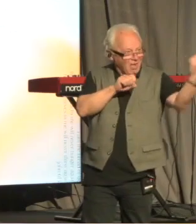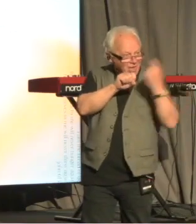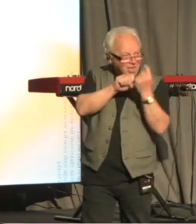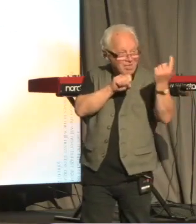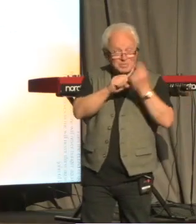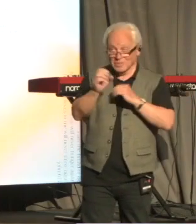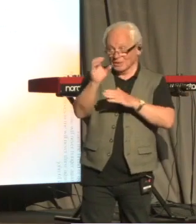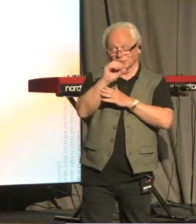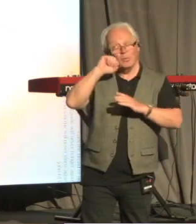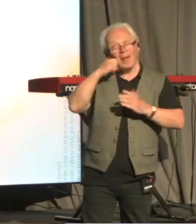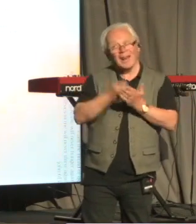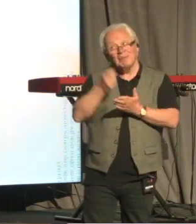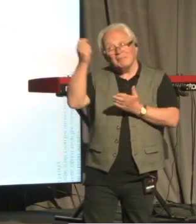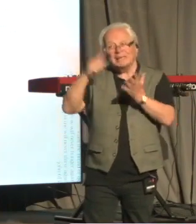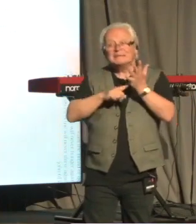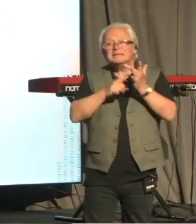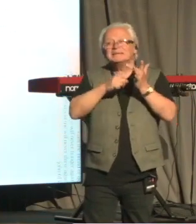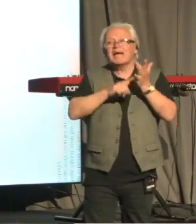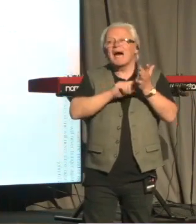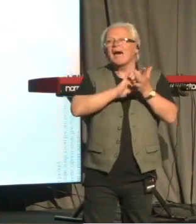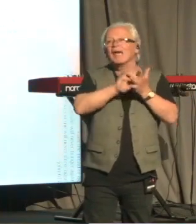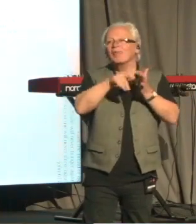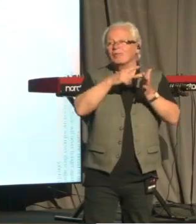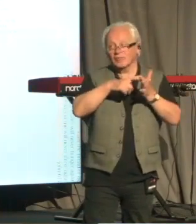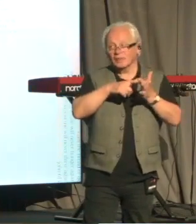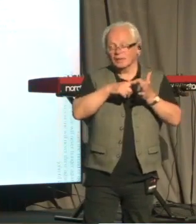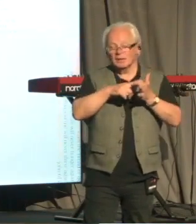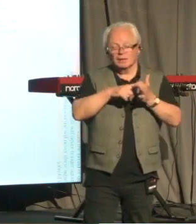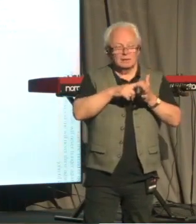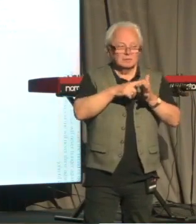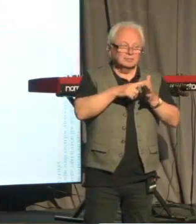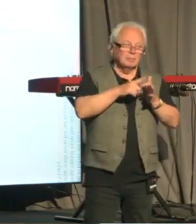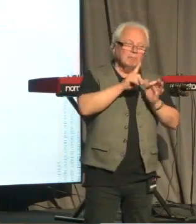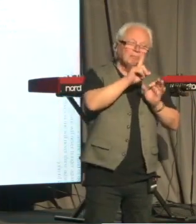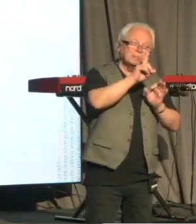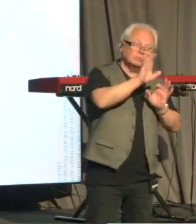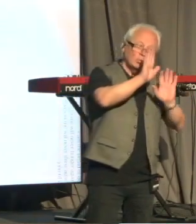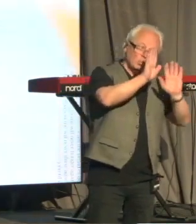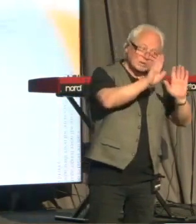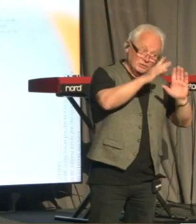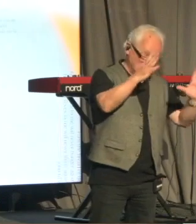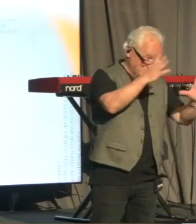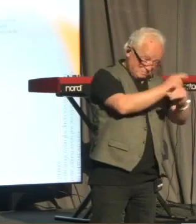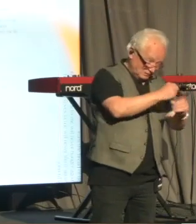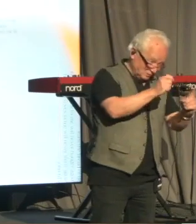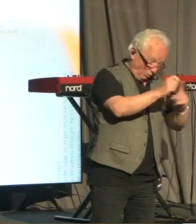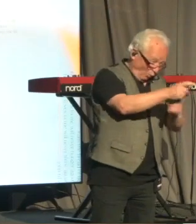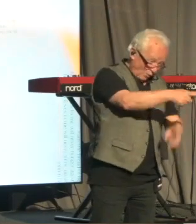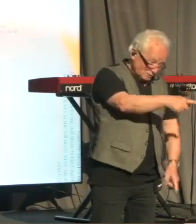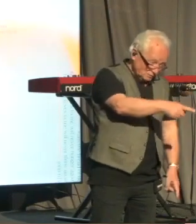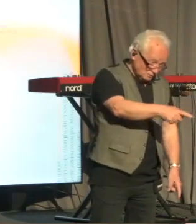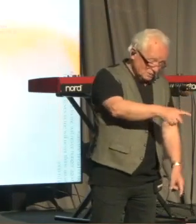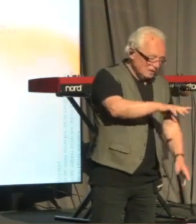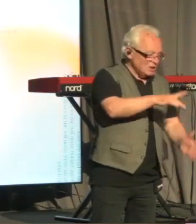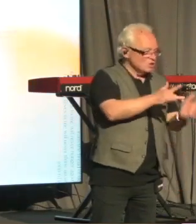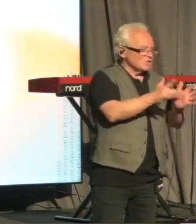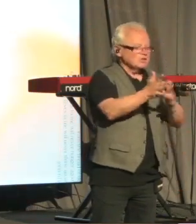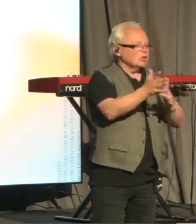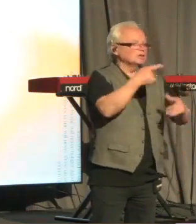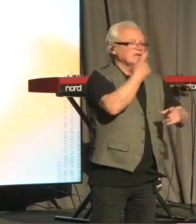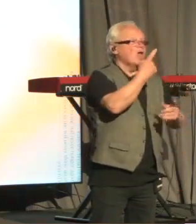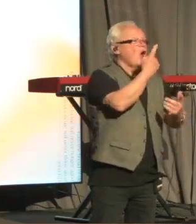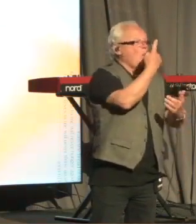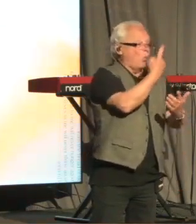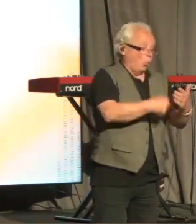you. See, they've totally missed the point. Jesus is not saying, come to me once. He's speaking